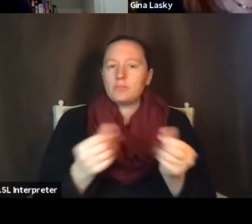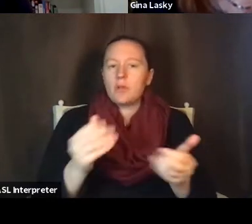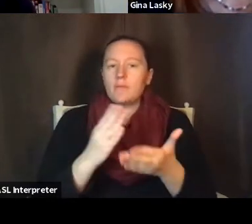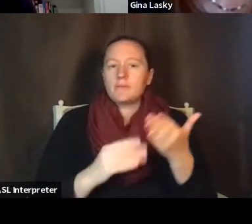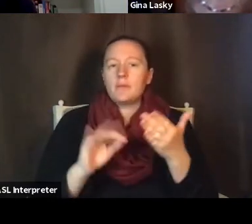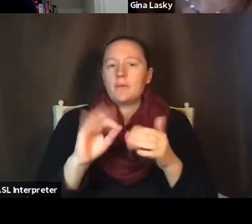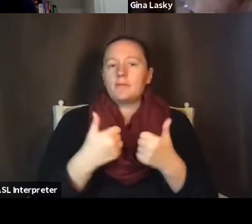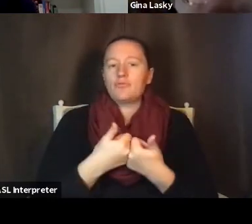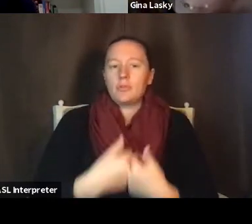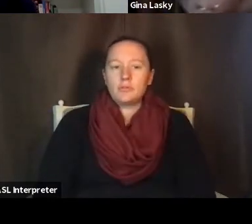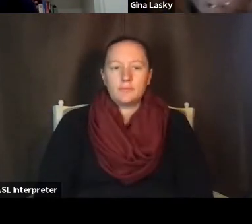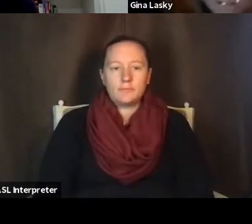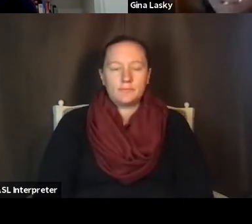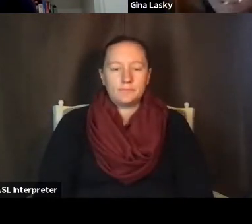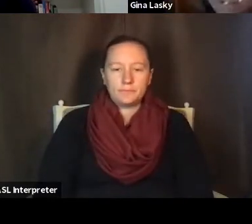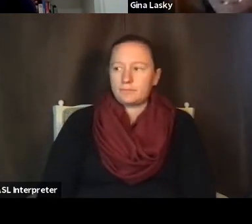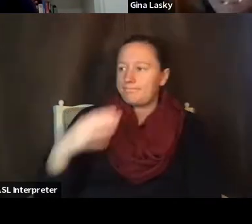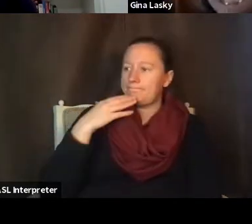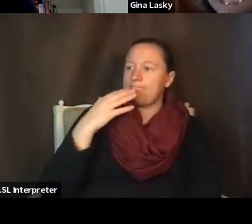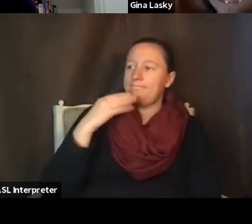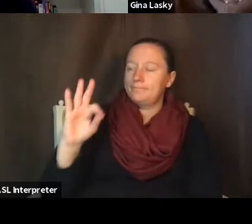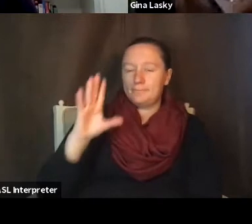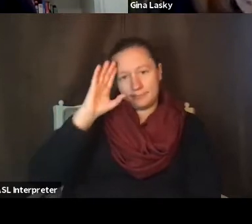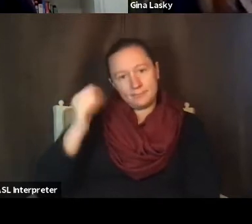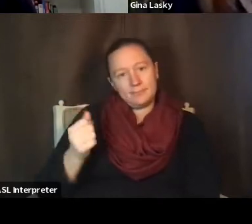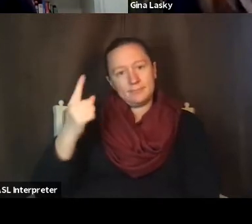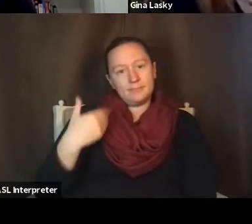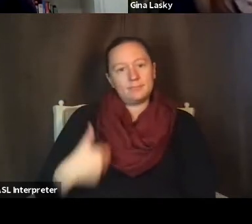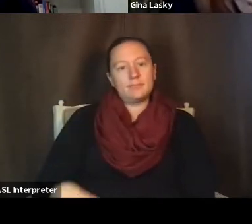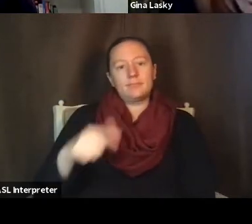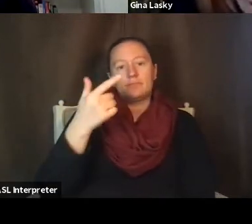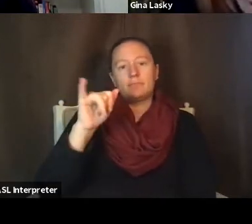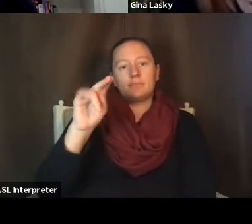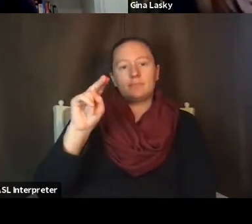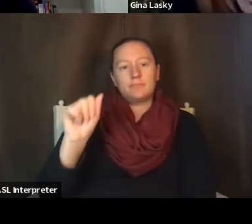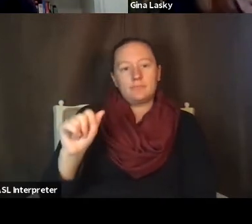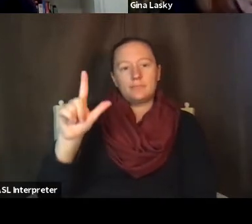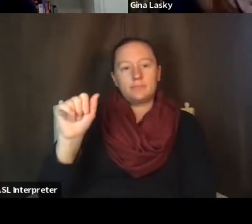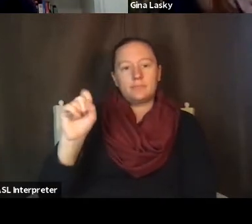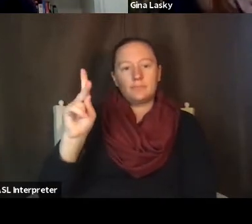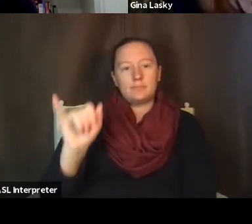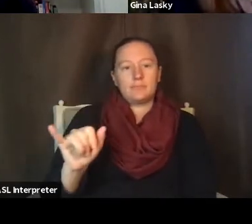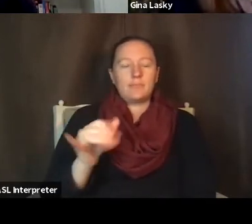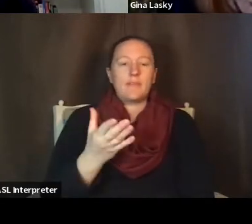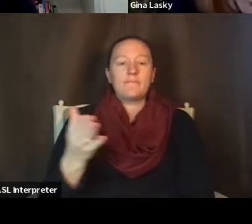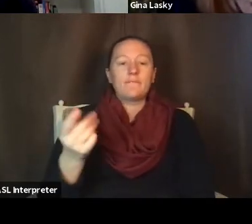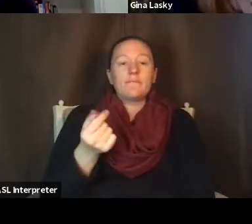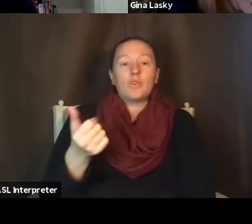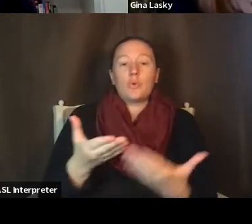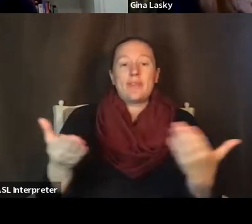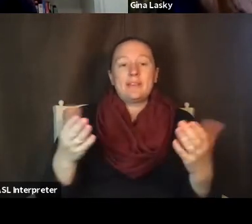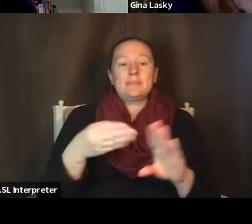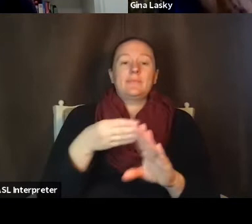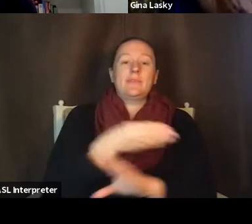system. Thanks, Robin. Hi, everyone. This is Gina Lasky. I just want to say a couple of things before I talk about